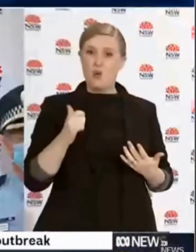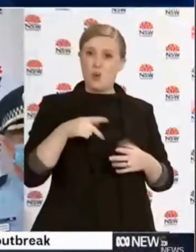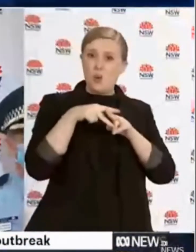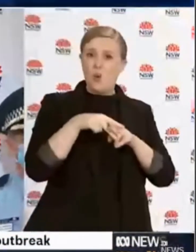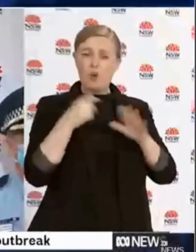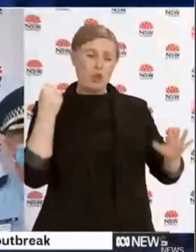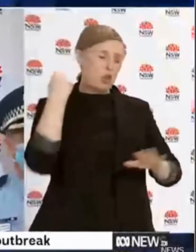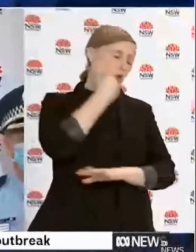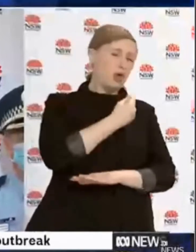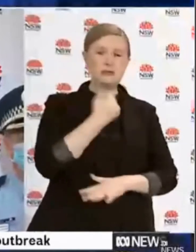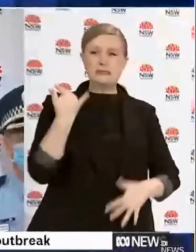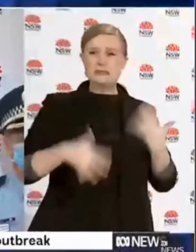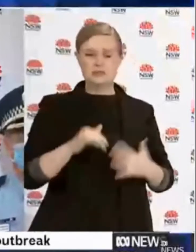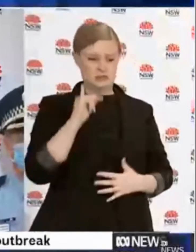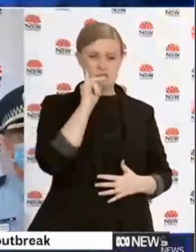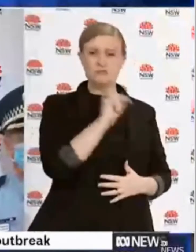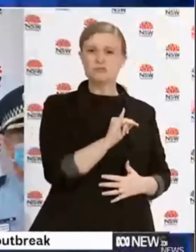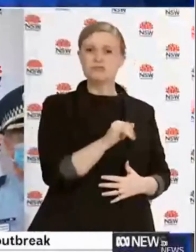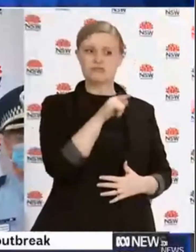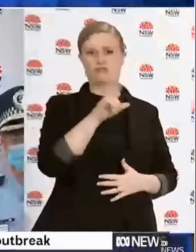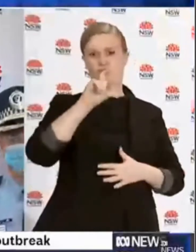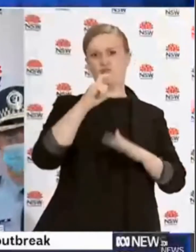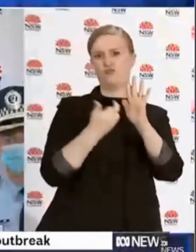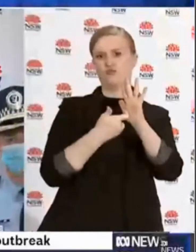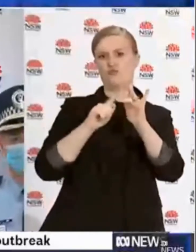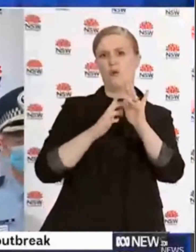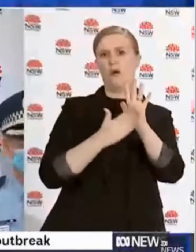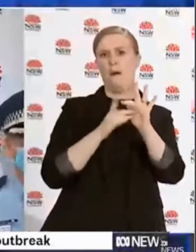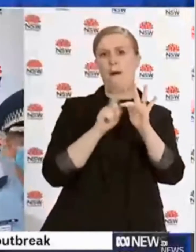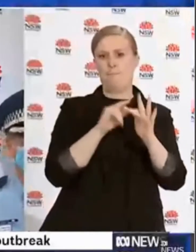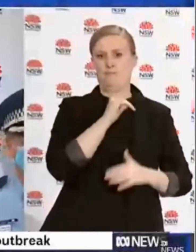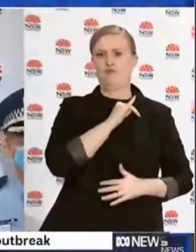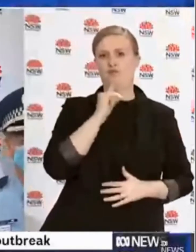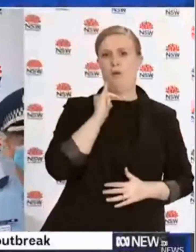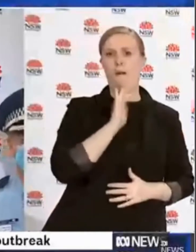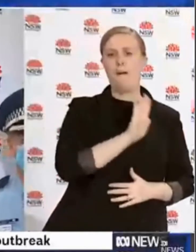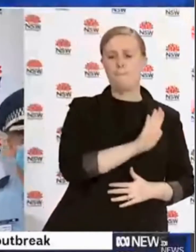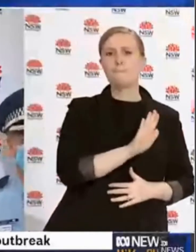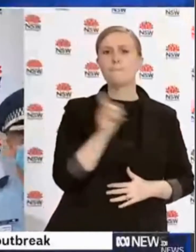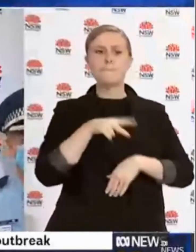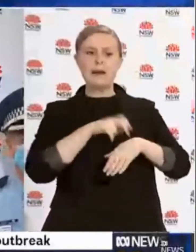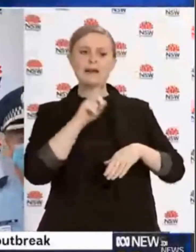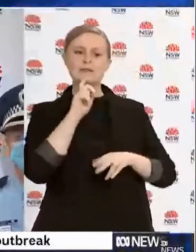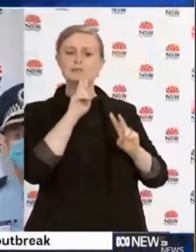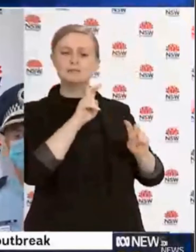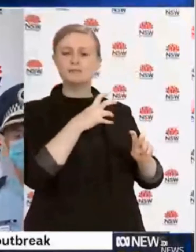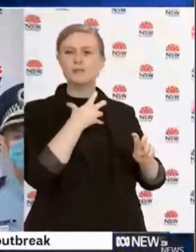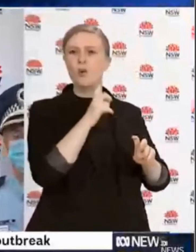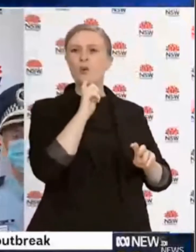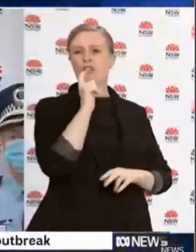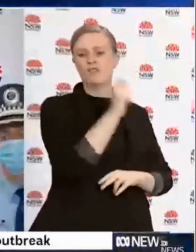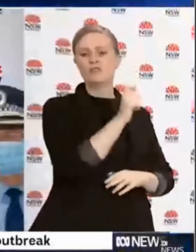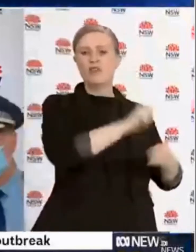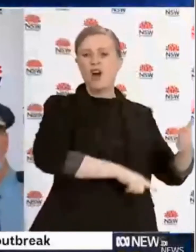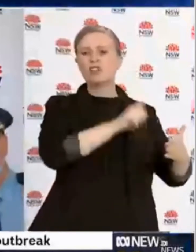horses, atrocious. So I'm quite sure the police investigation will continue and they will lay more charges. In fact, I might ask